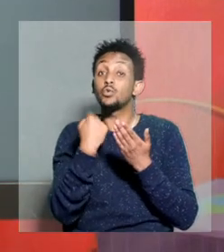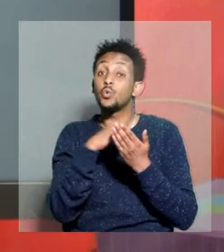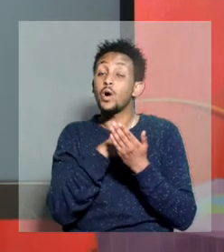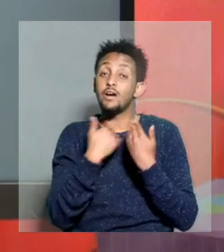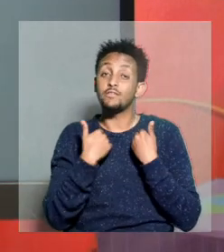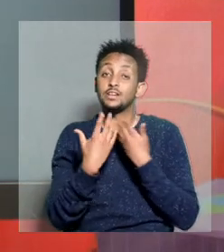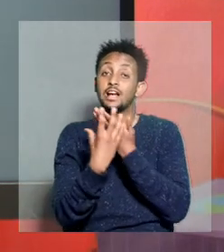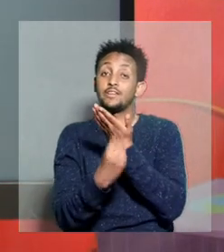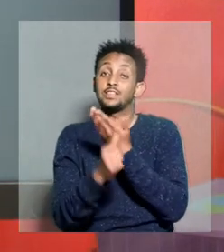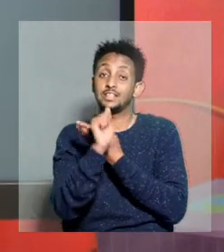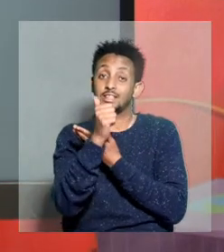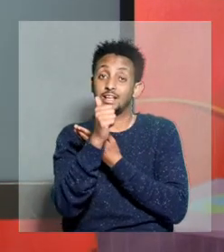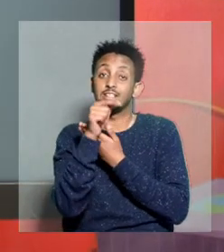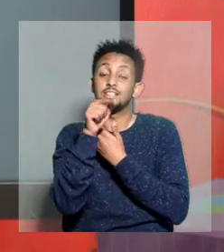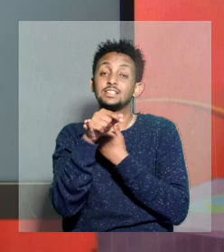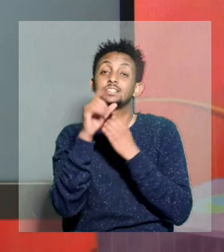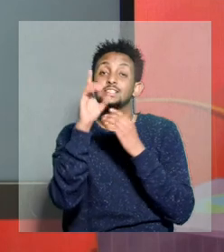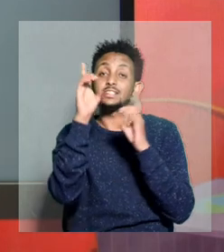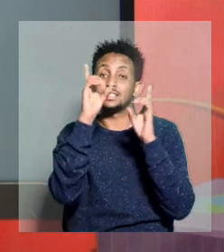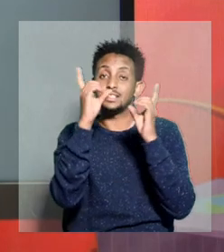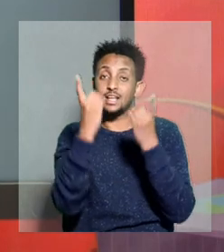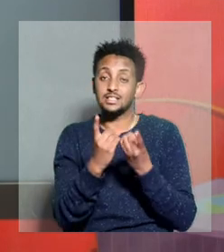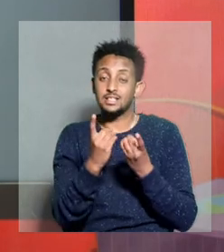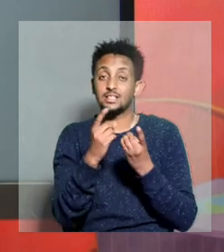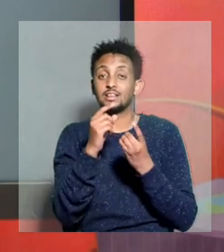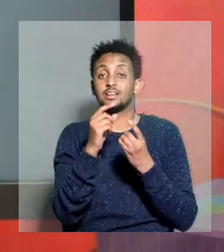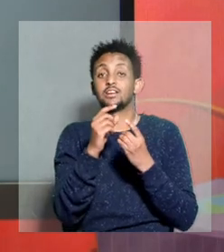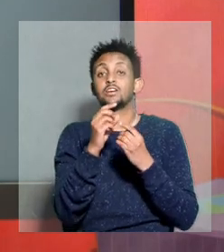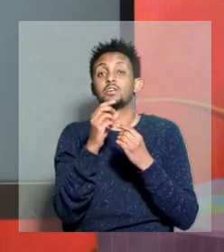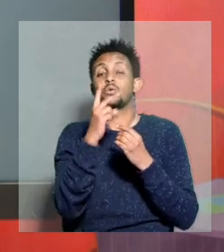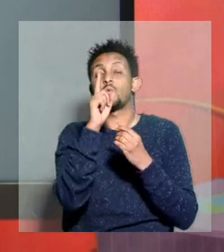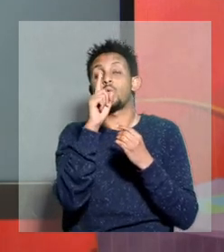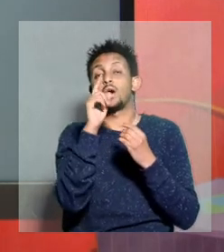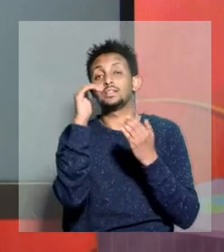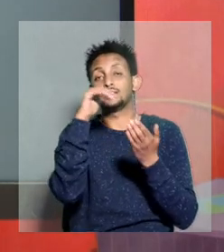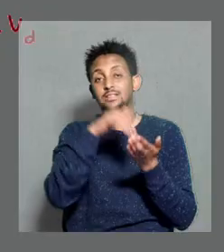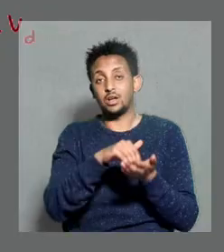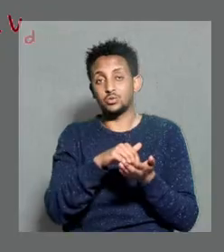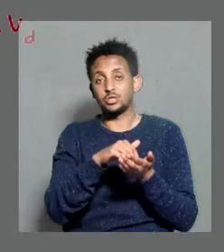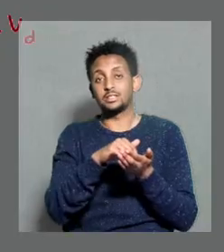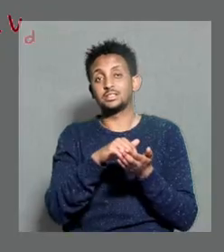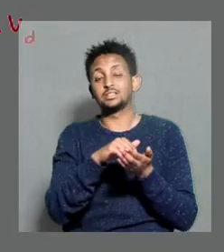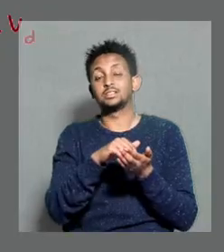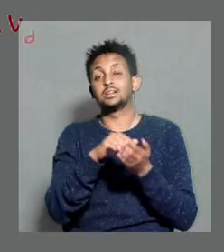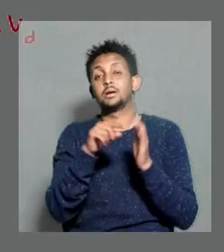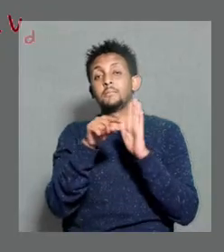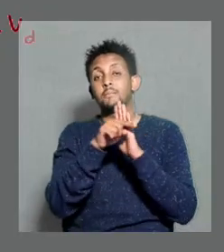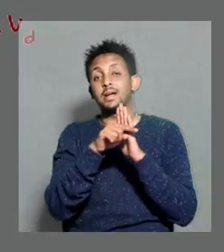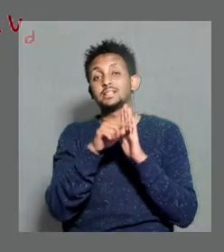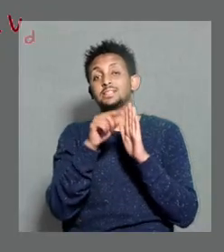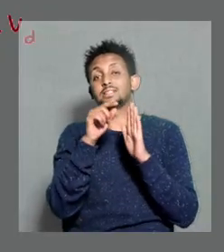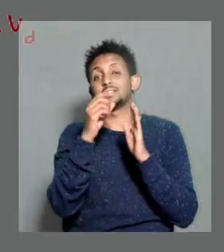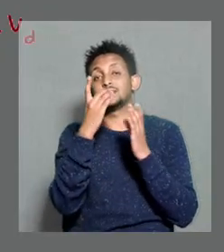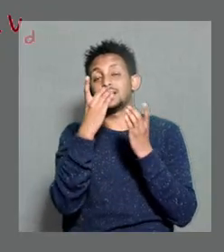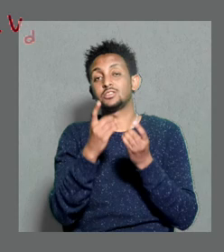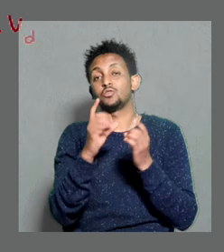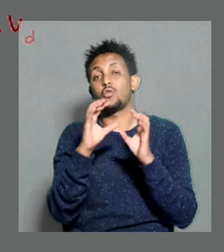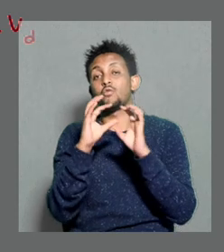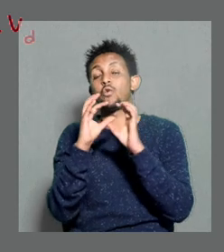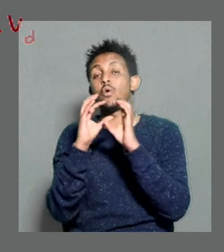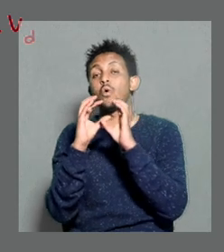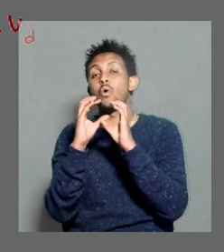have a gravity 10, and density of the displaced fluid is already 1,000 minus density of the